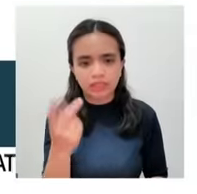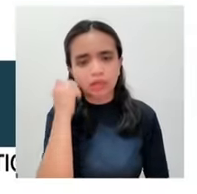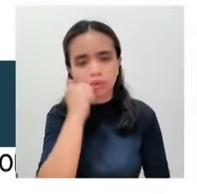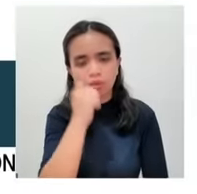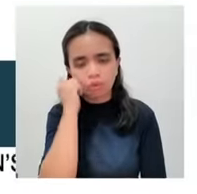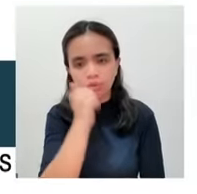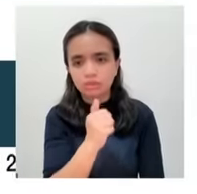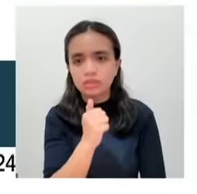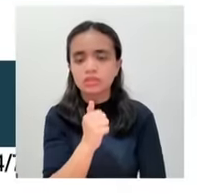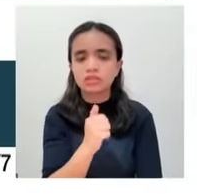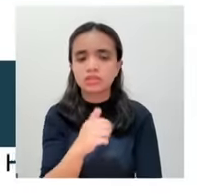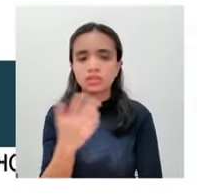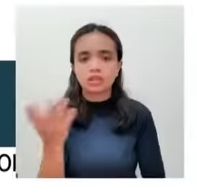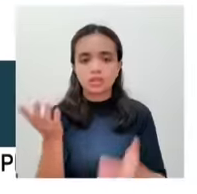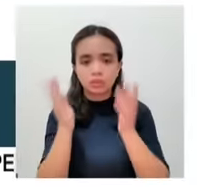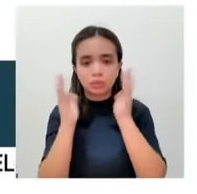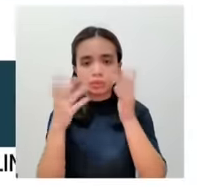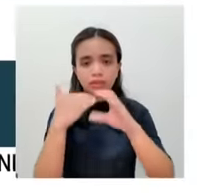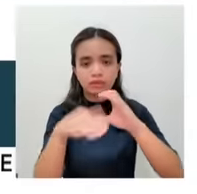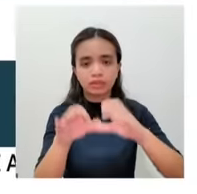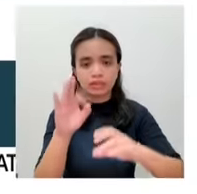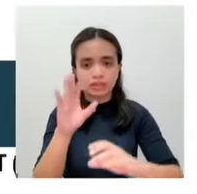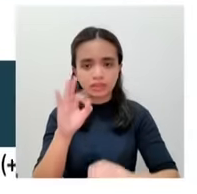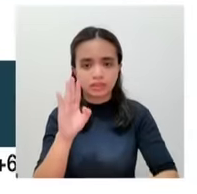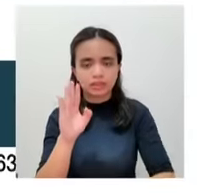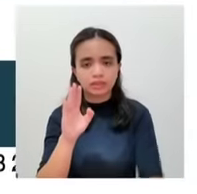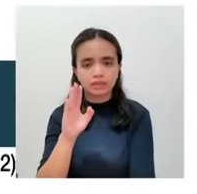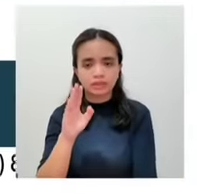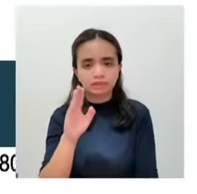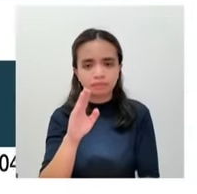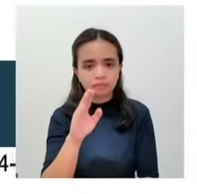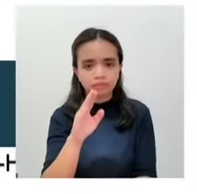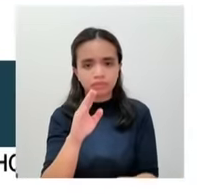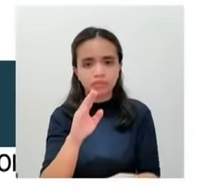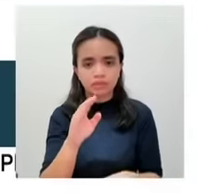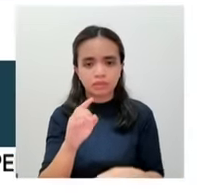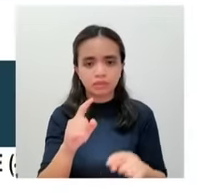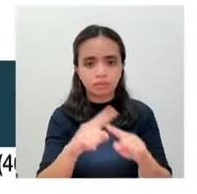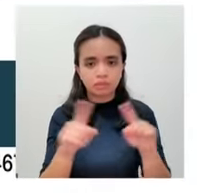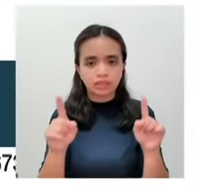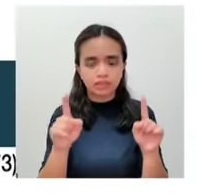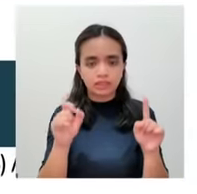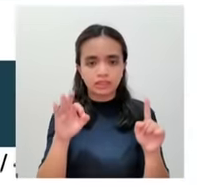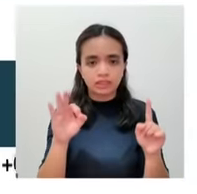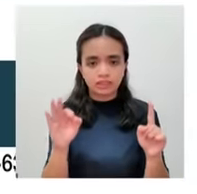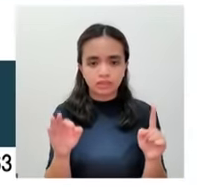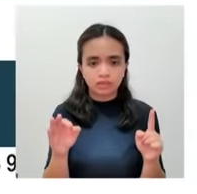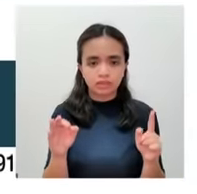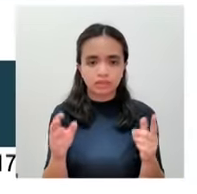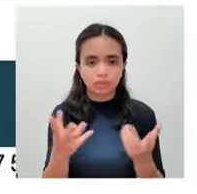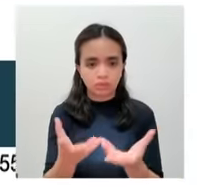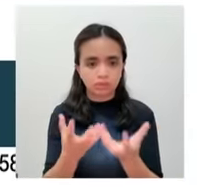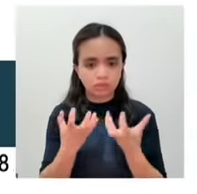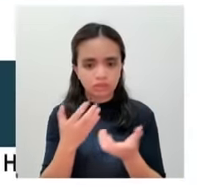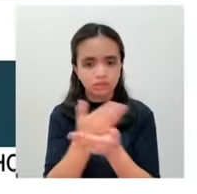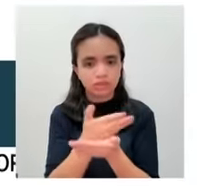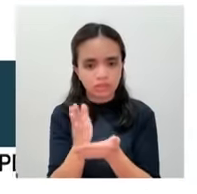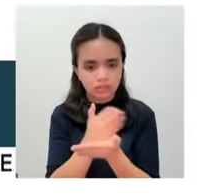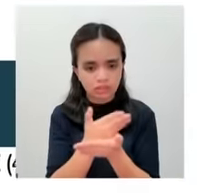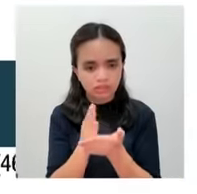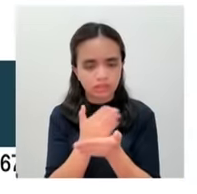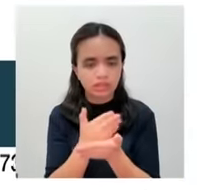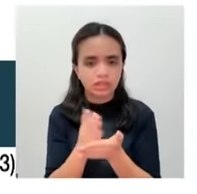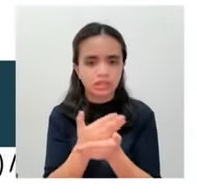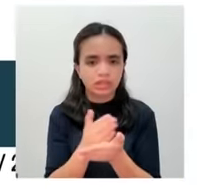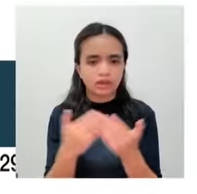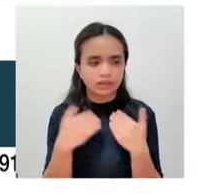maka chats sa Facebook na madalas. Basta when you were with her and you wanted to share something, may kwento